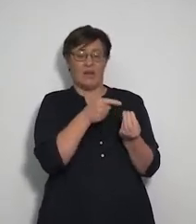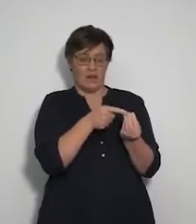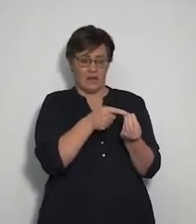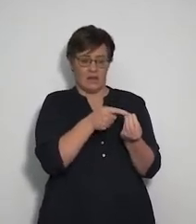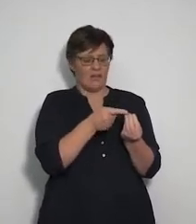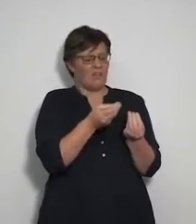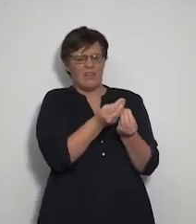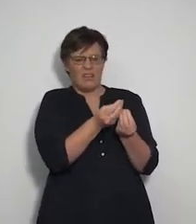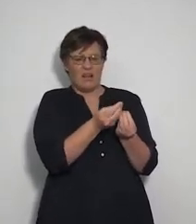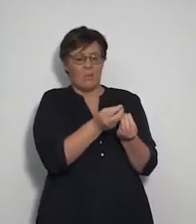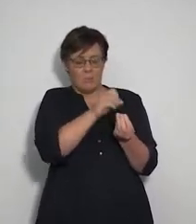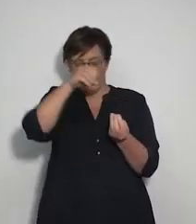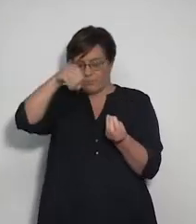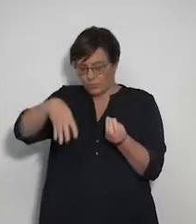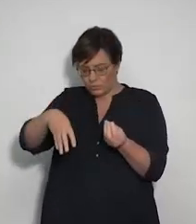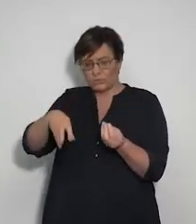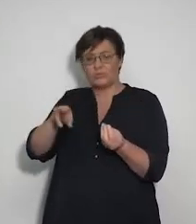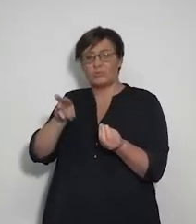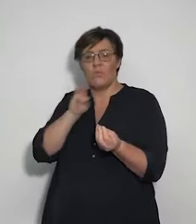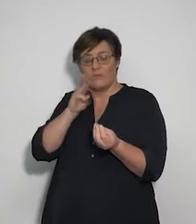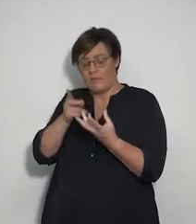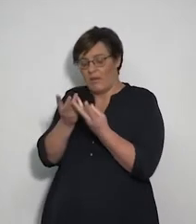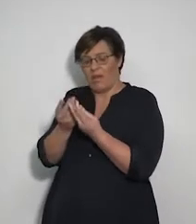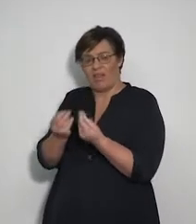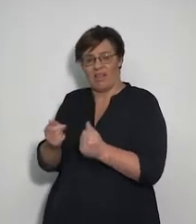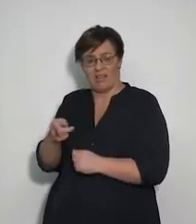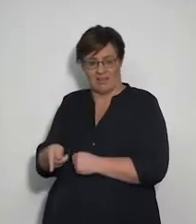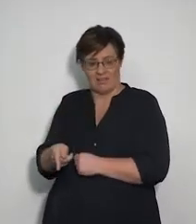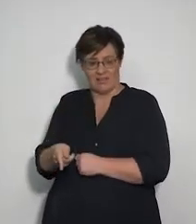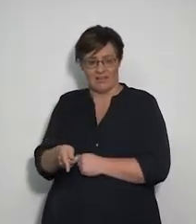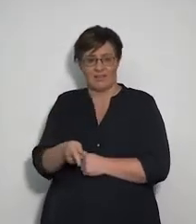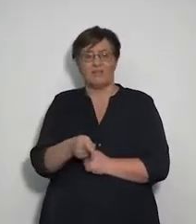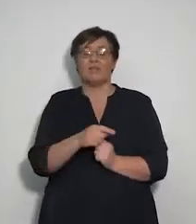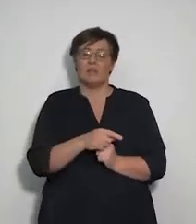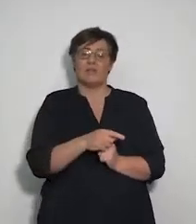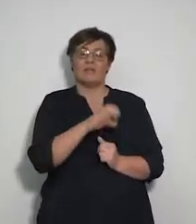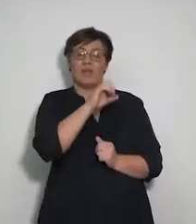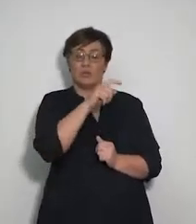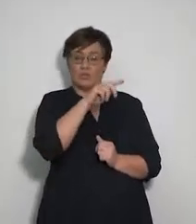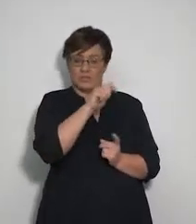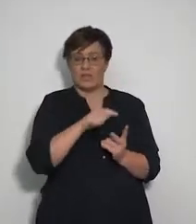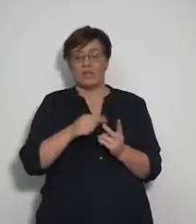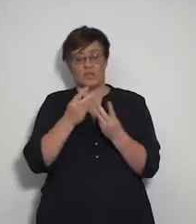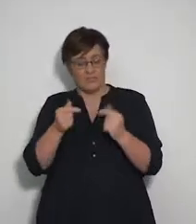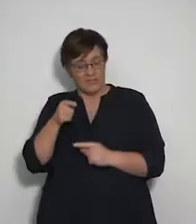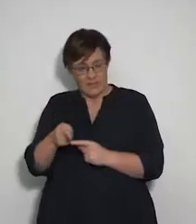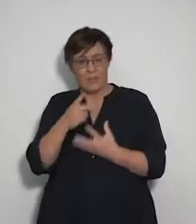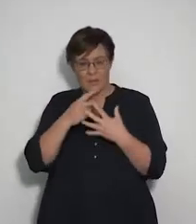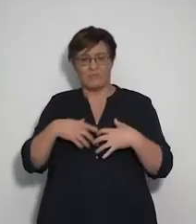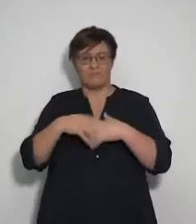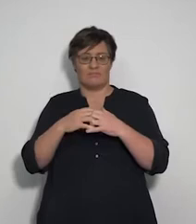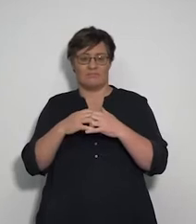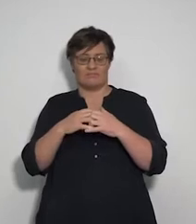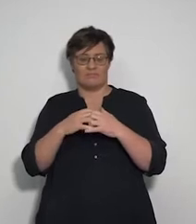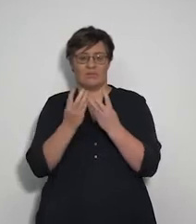solute kind of dissolves in that. So if you have a solute and a solvent, you actually get a solution. So